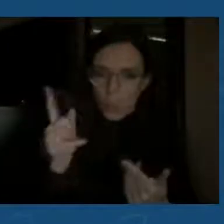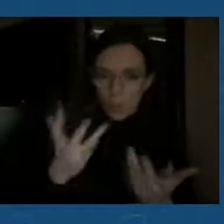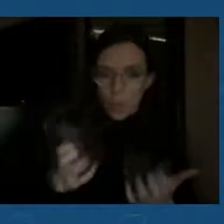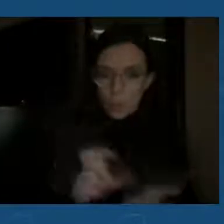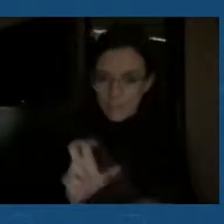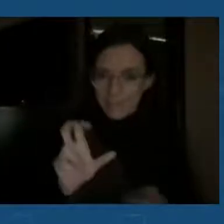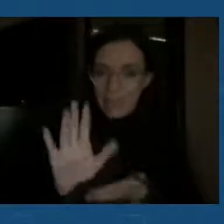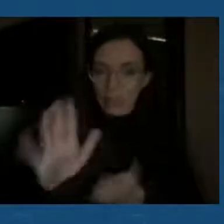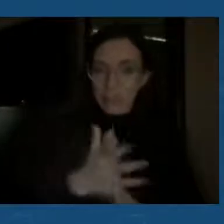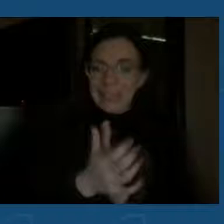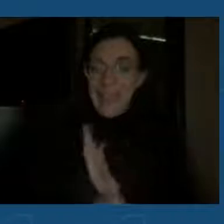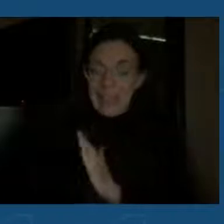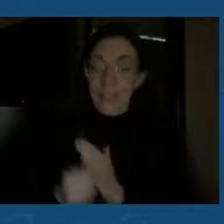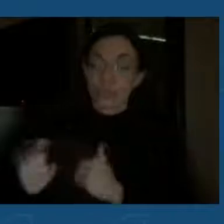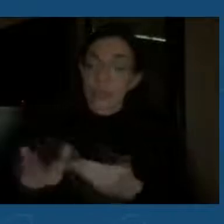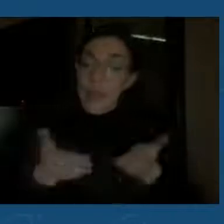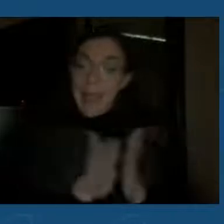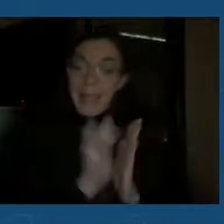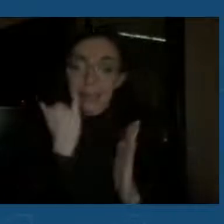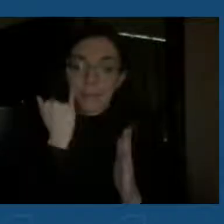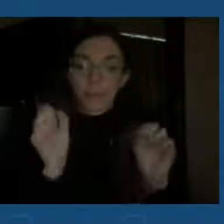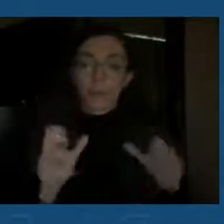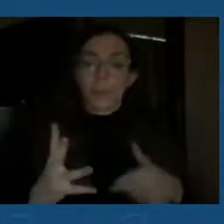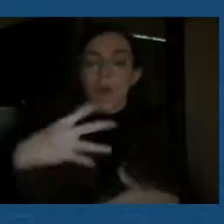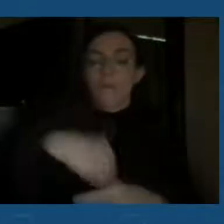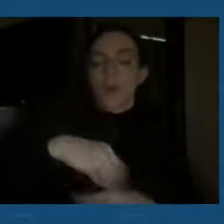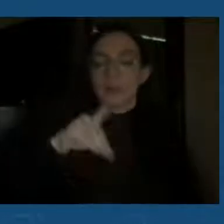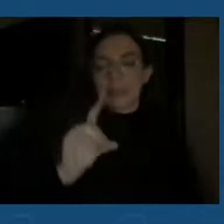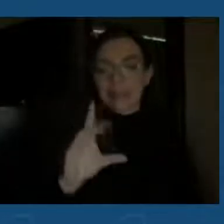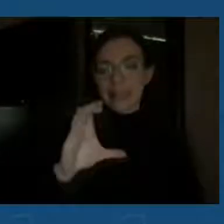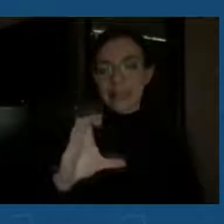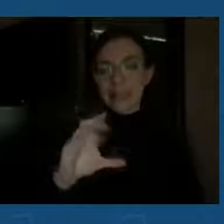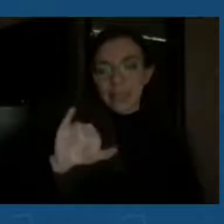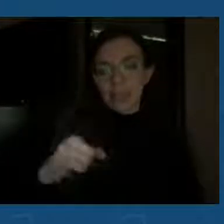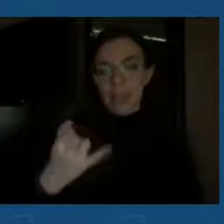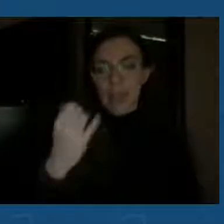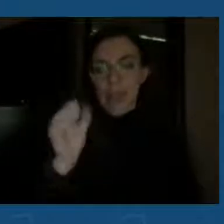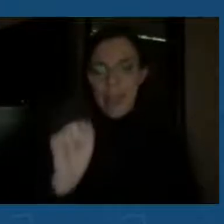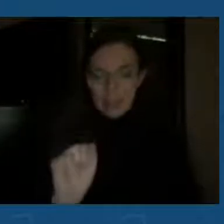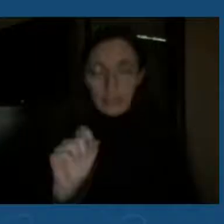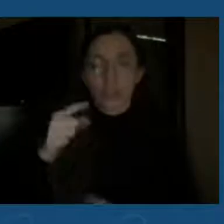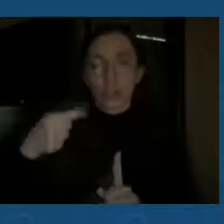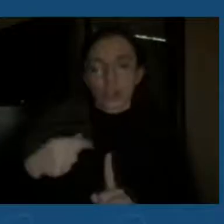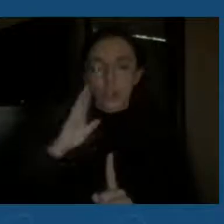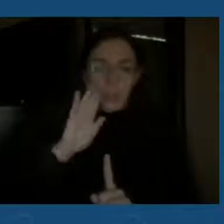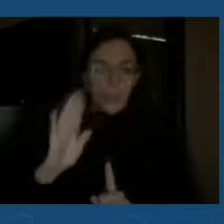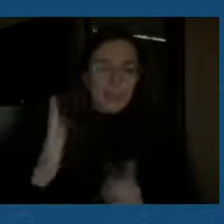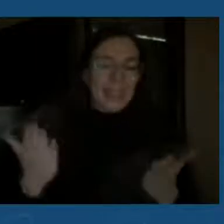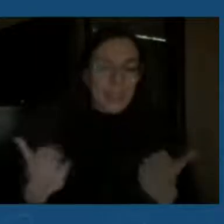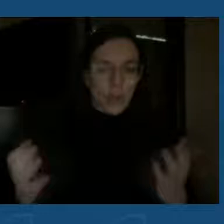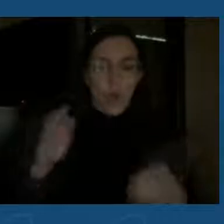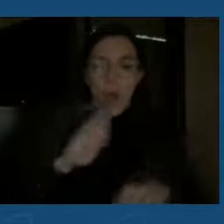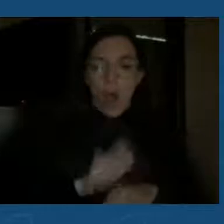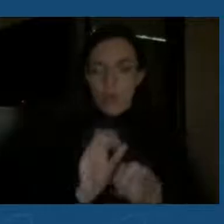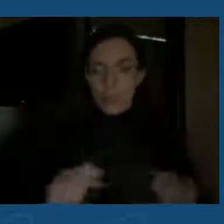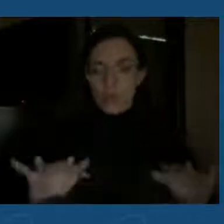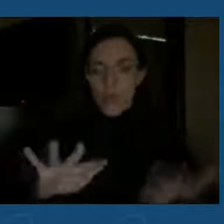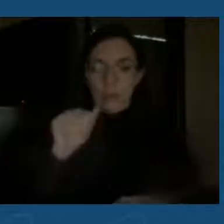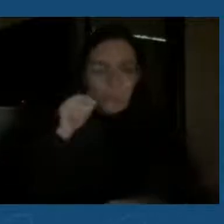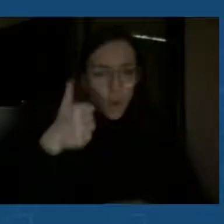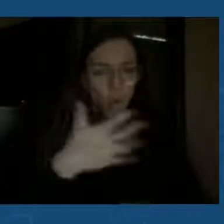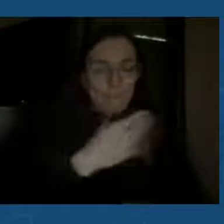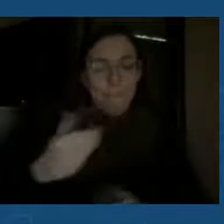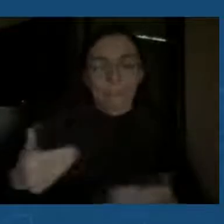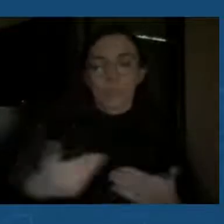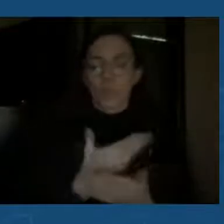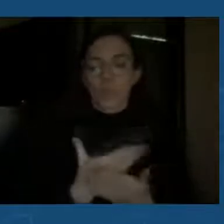offer. And she asked if she could be the head of DCJS. She will be here on the ground tomorrow, as well as our newly selected